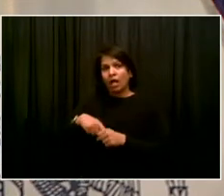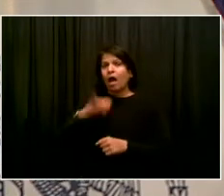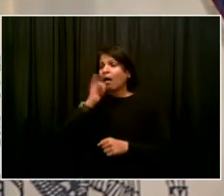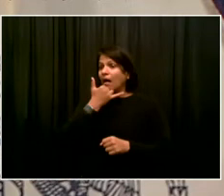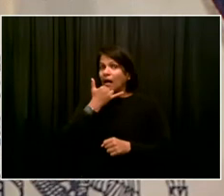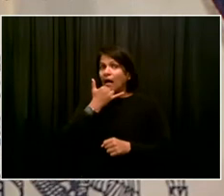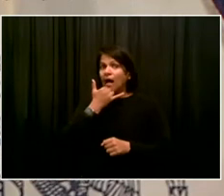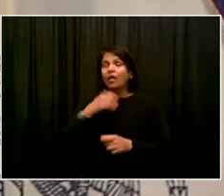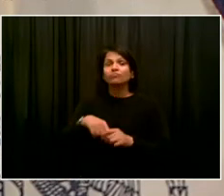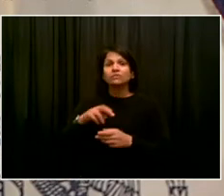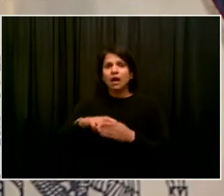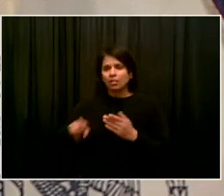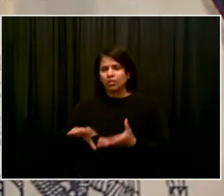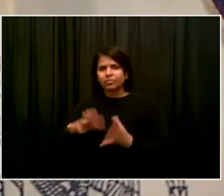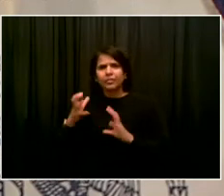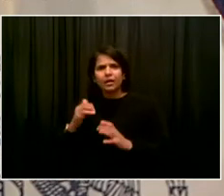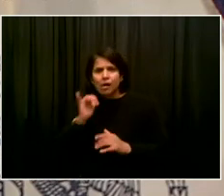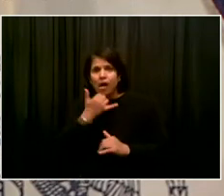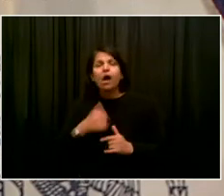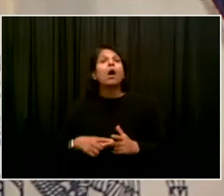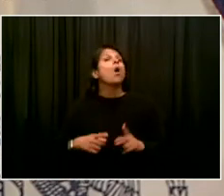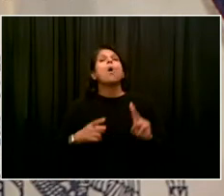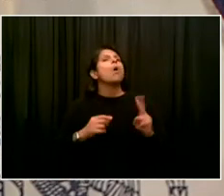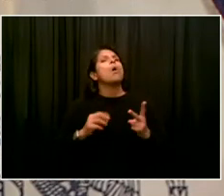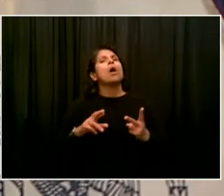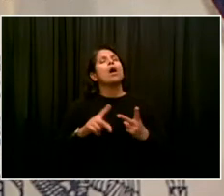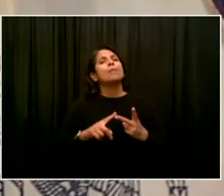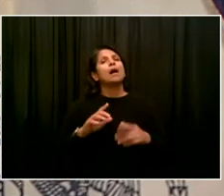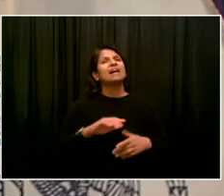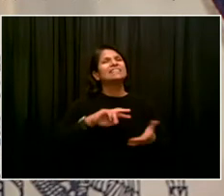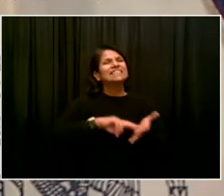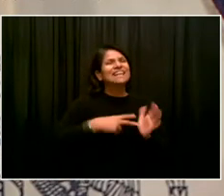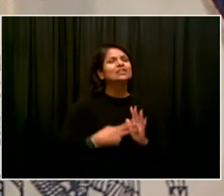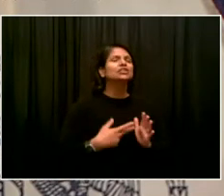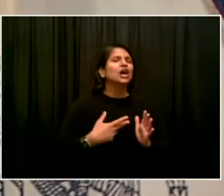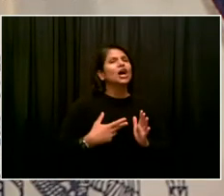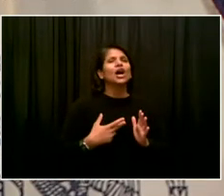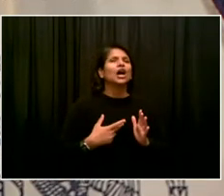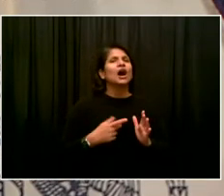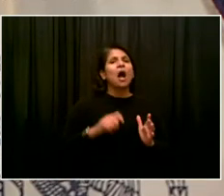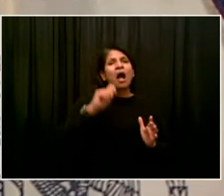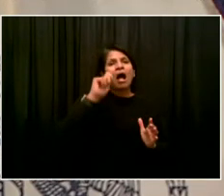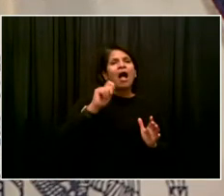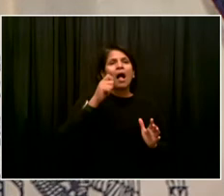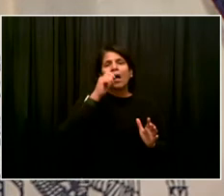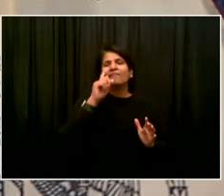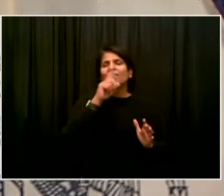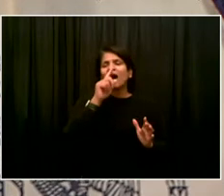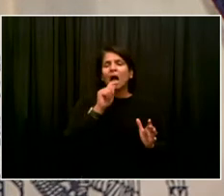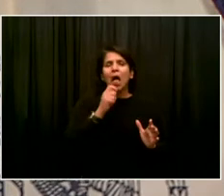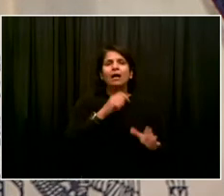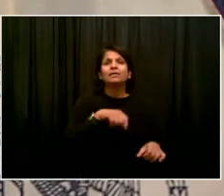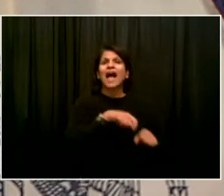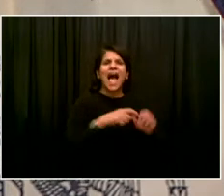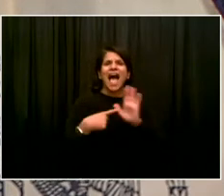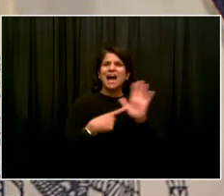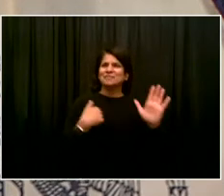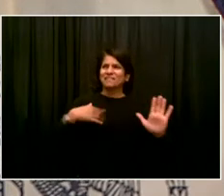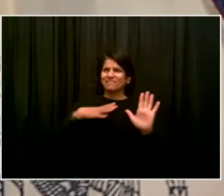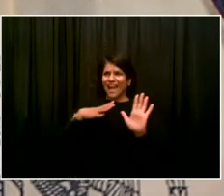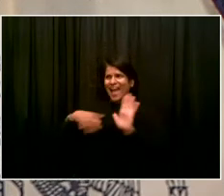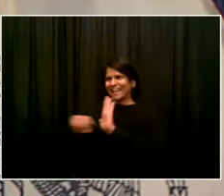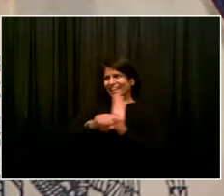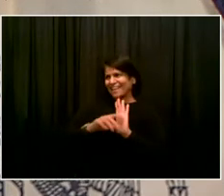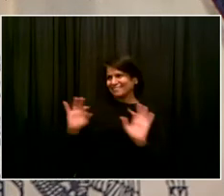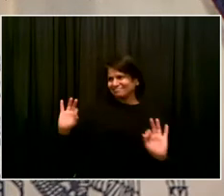That was a powerful question, Paul. I appreciate it. And I'll turn to my colleagues in a second. I want to get Dr. Katz